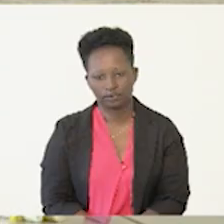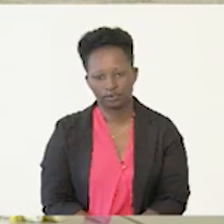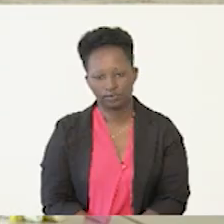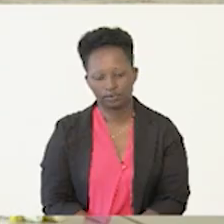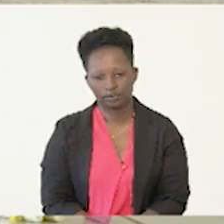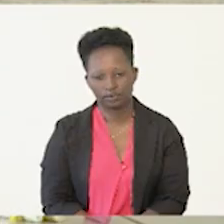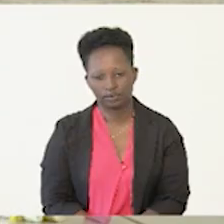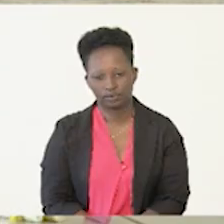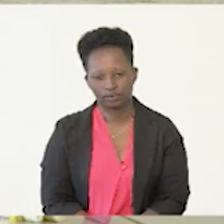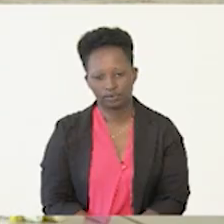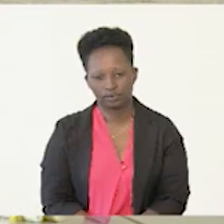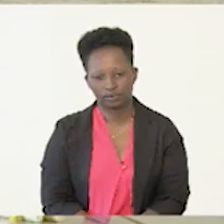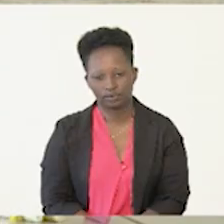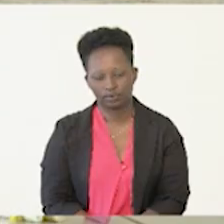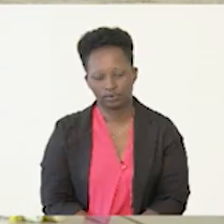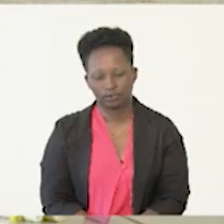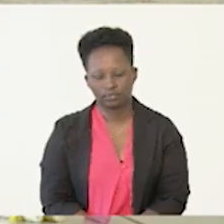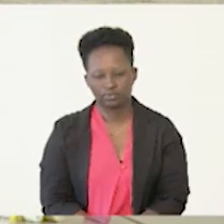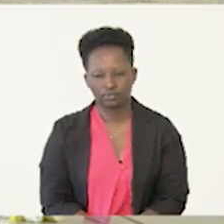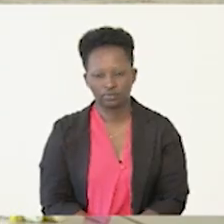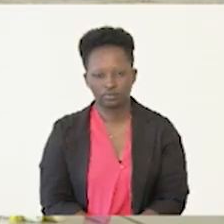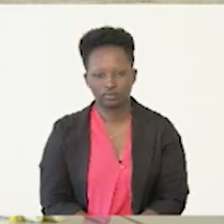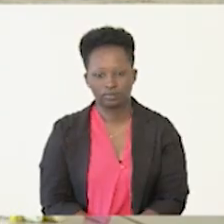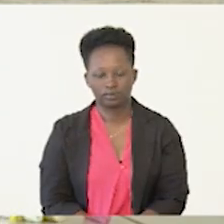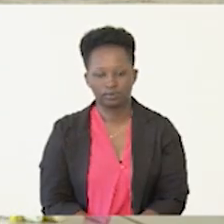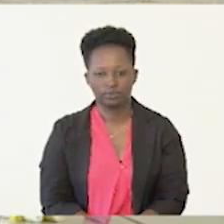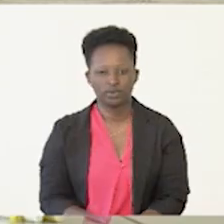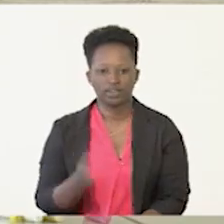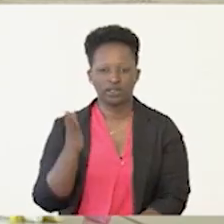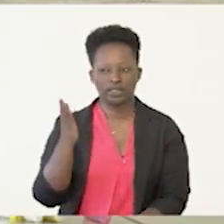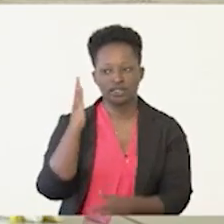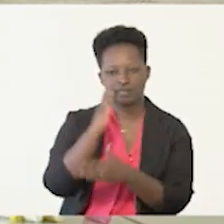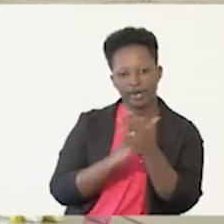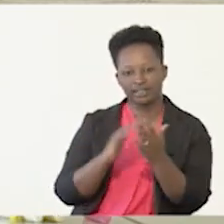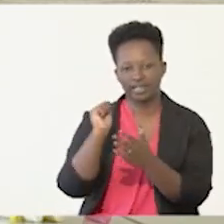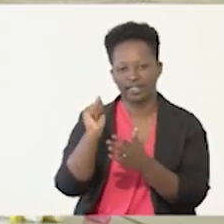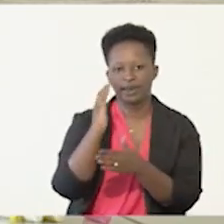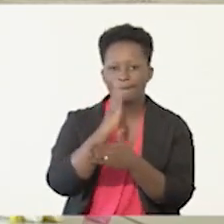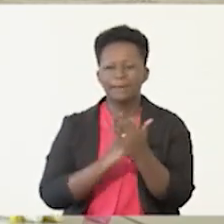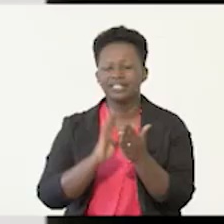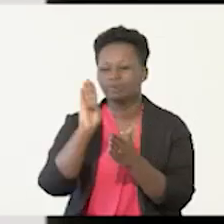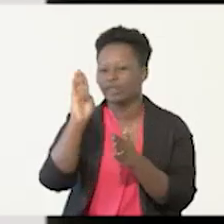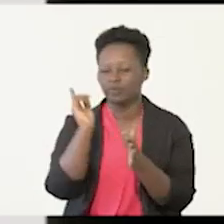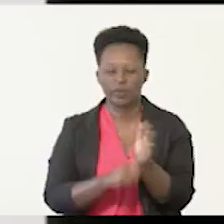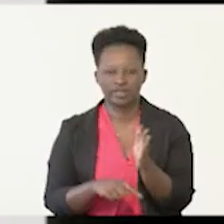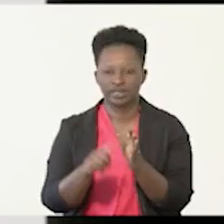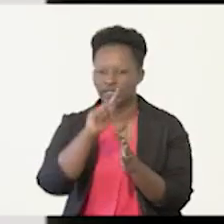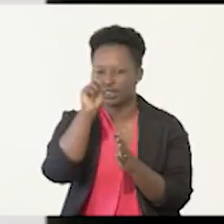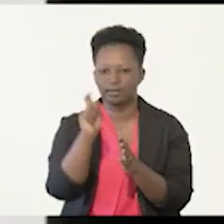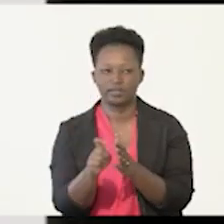is 2,000 Rwandan francs. So that is part A. So what is part B of the